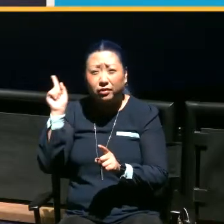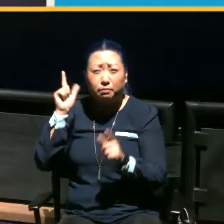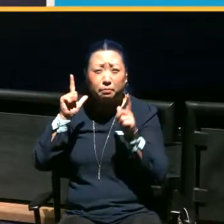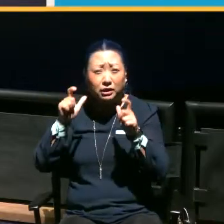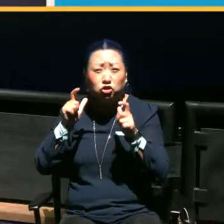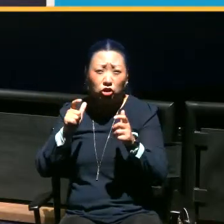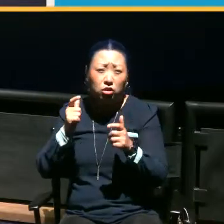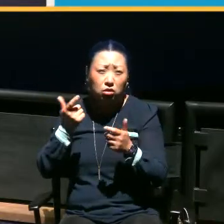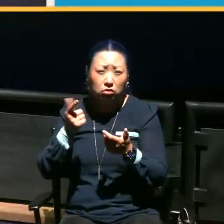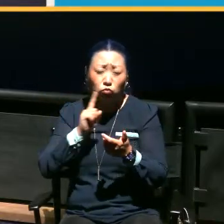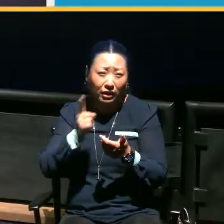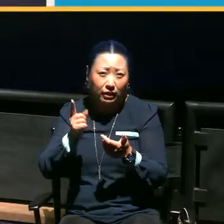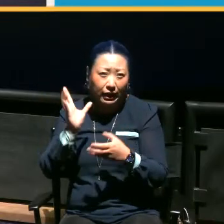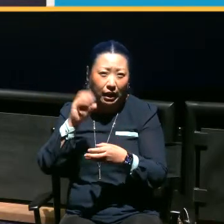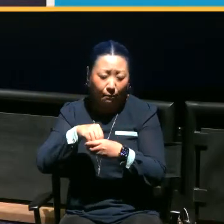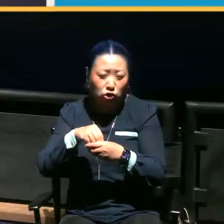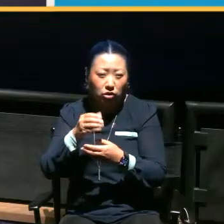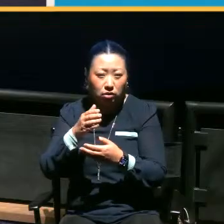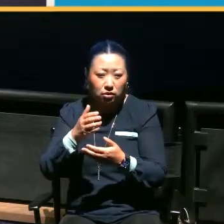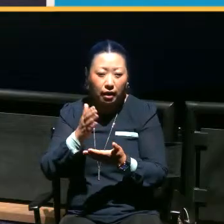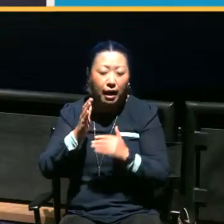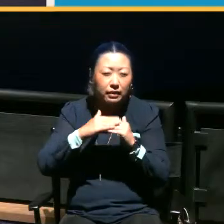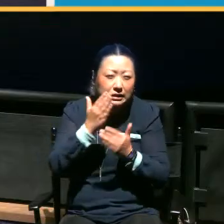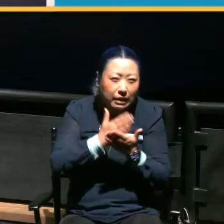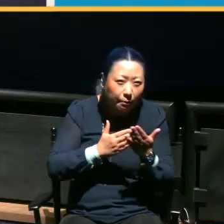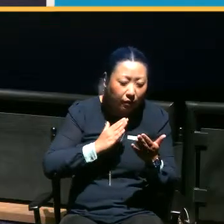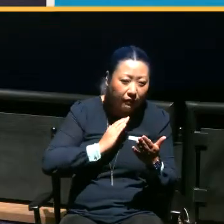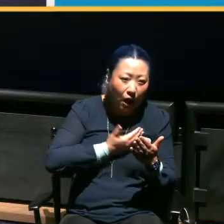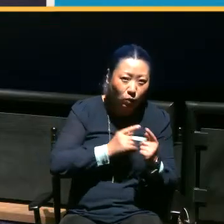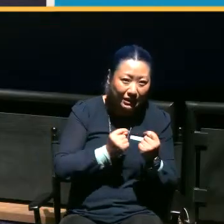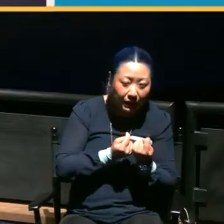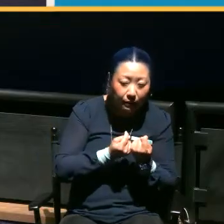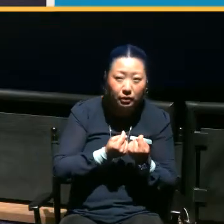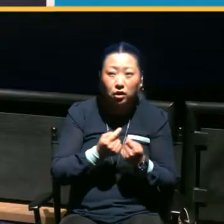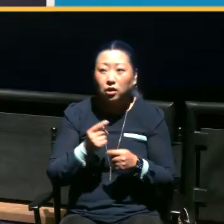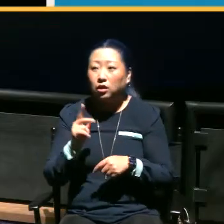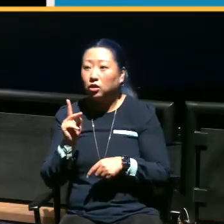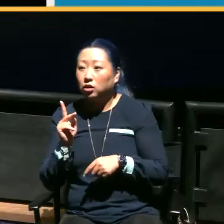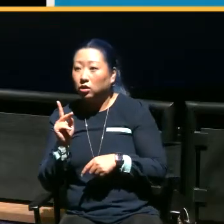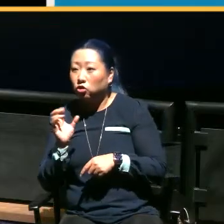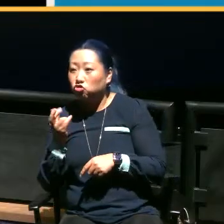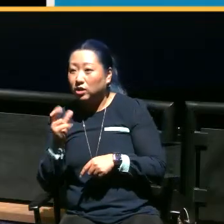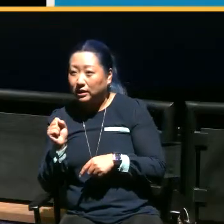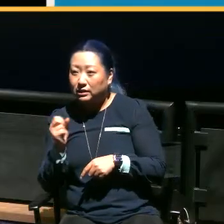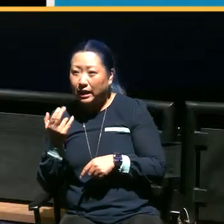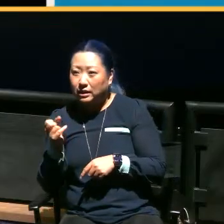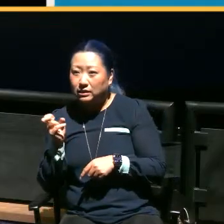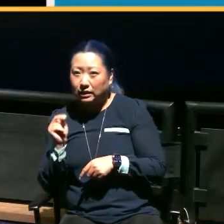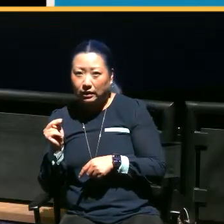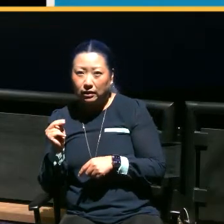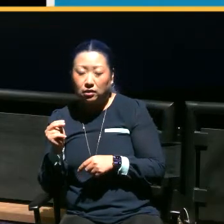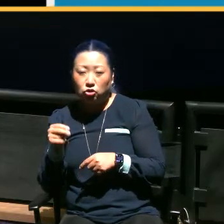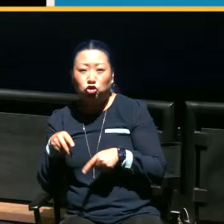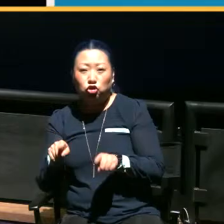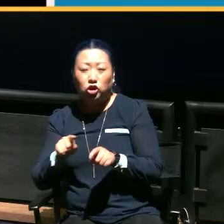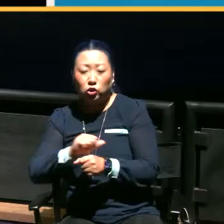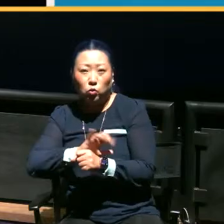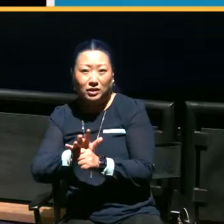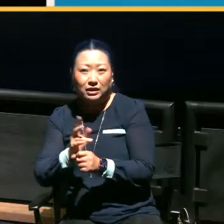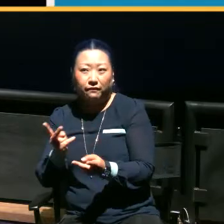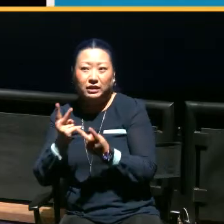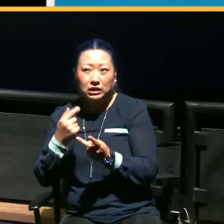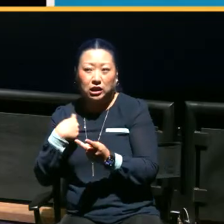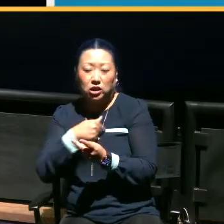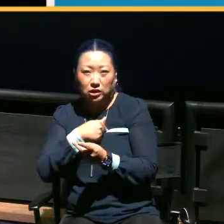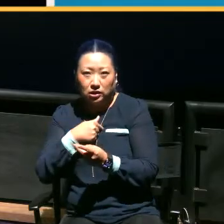least some of our teammates. And these folks, I remember Christy Hansen coming to visit us in quarantine. She had to get checked